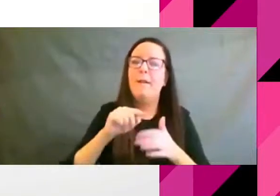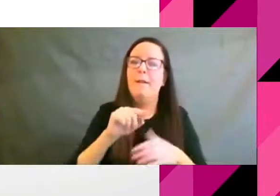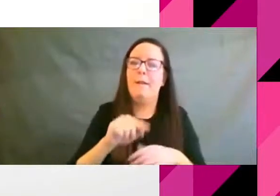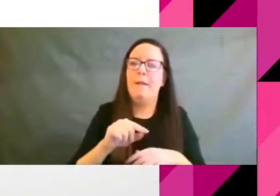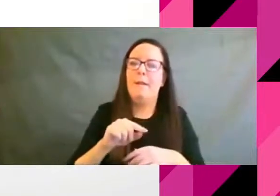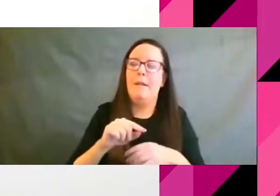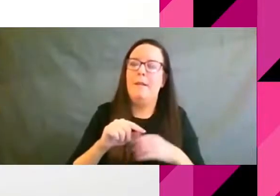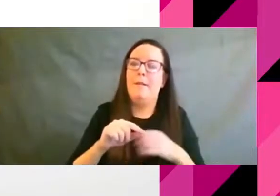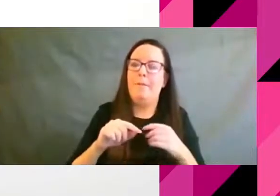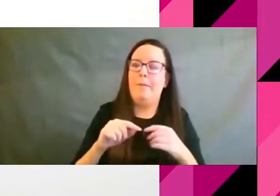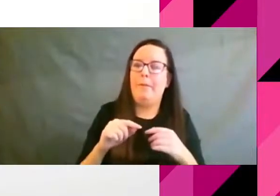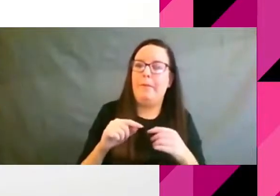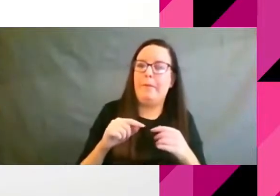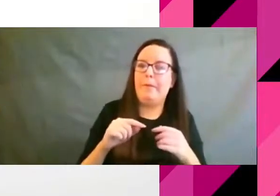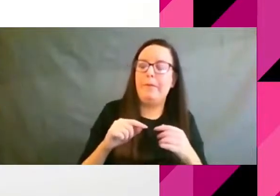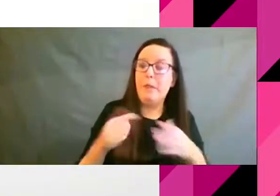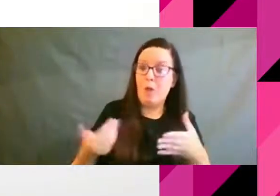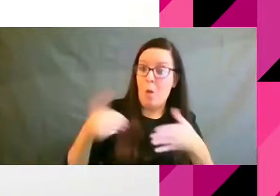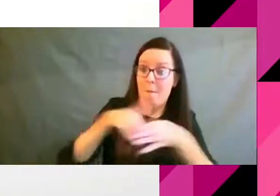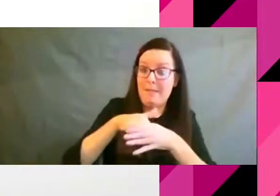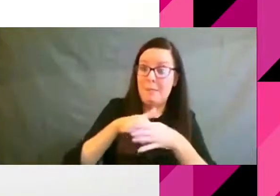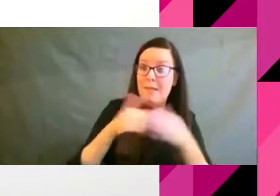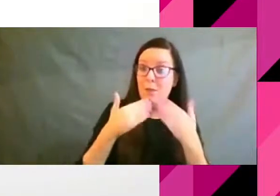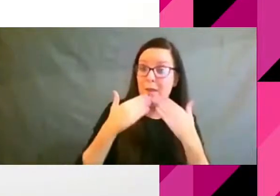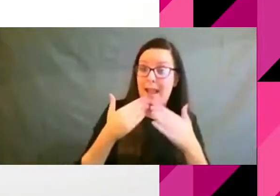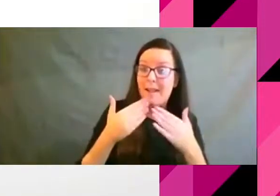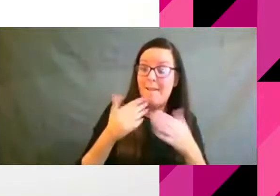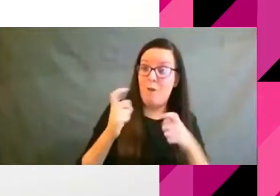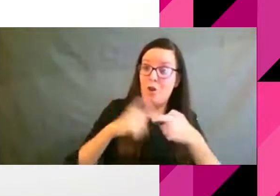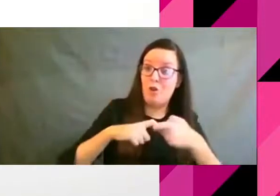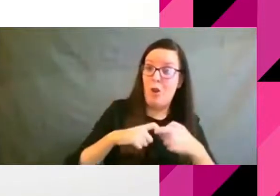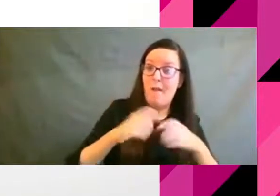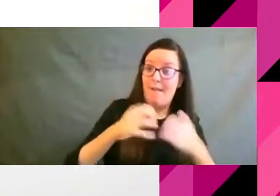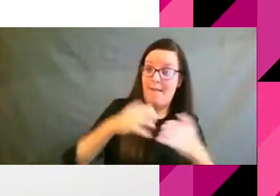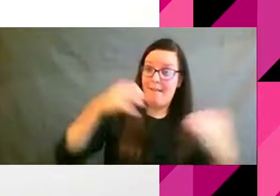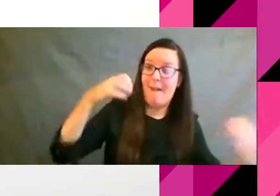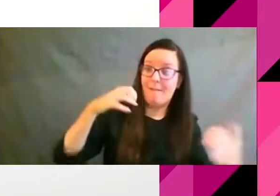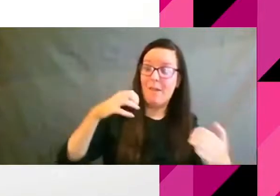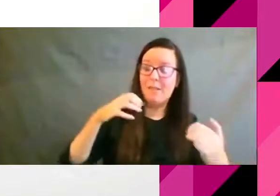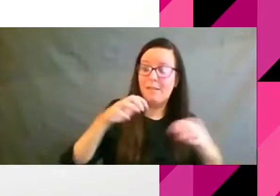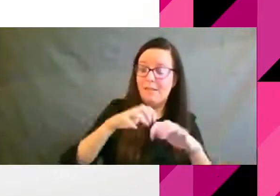remit participate and join the conference today. For me, this level of interest,